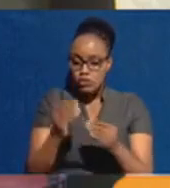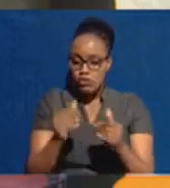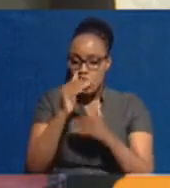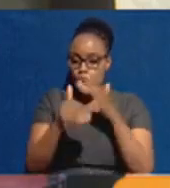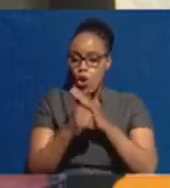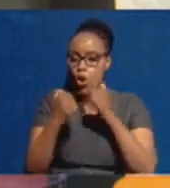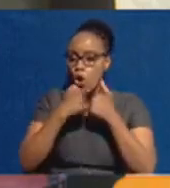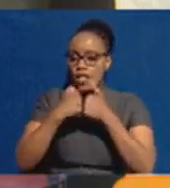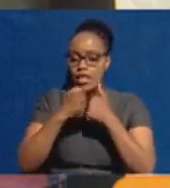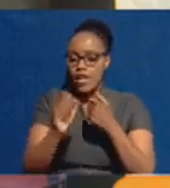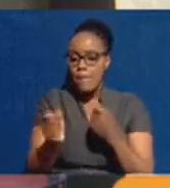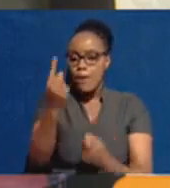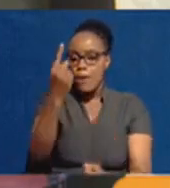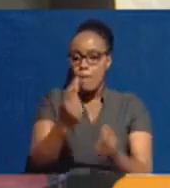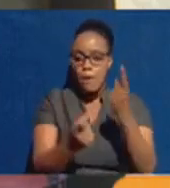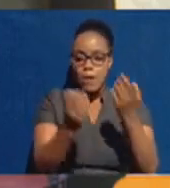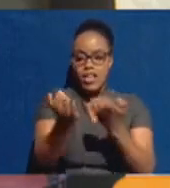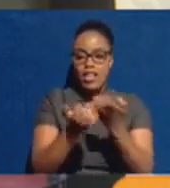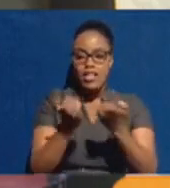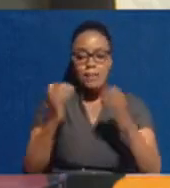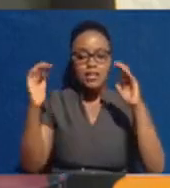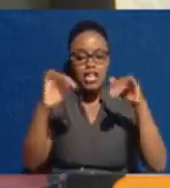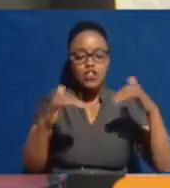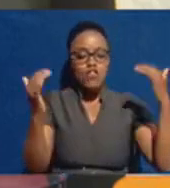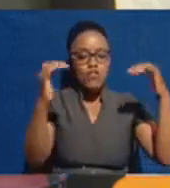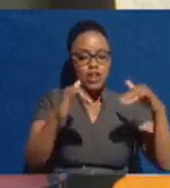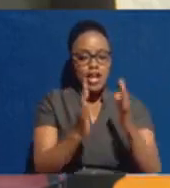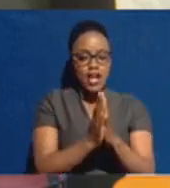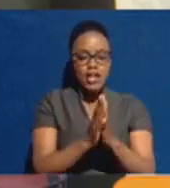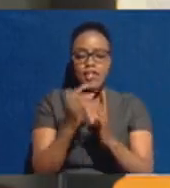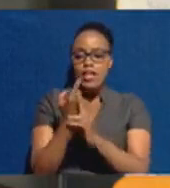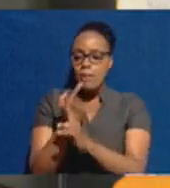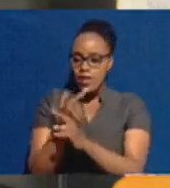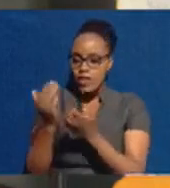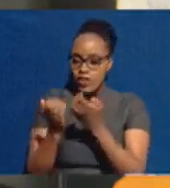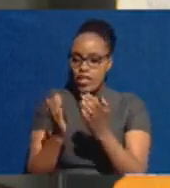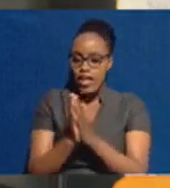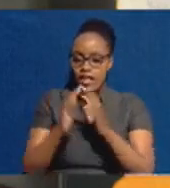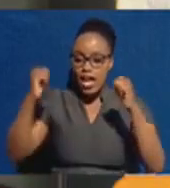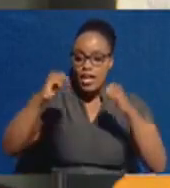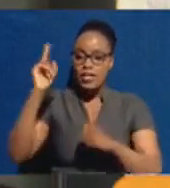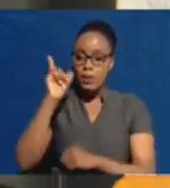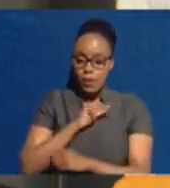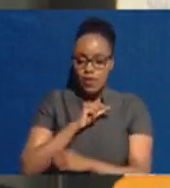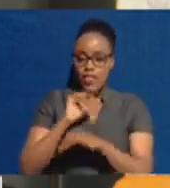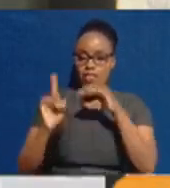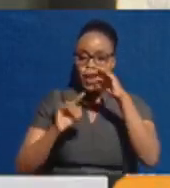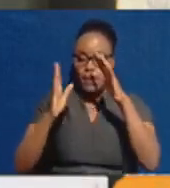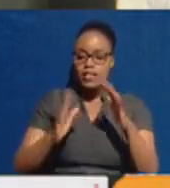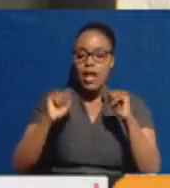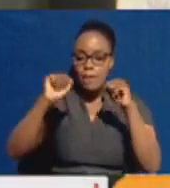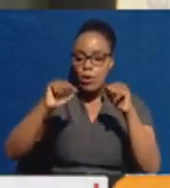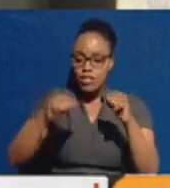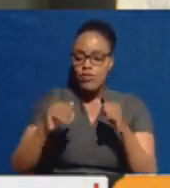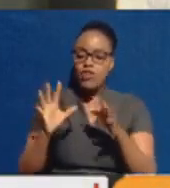have come out in the business forum, in the bilateral trade talks. And we have agreed with Minister Patel to set up a joint committee